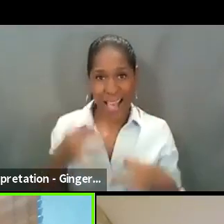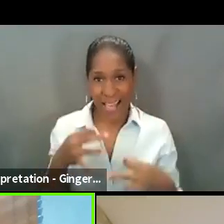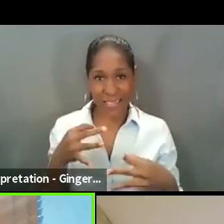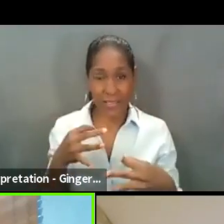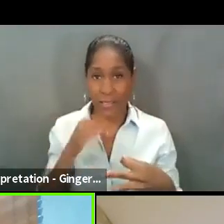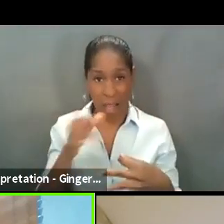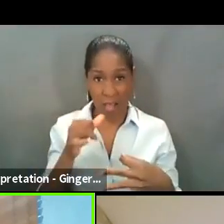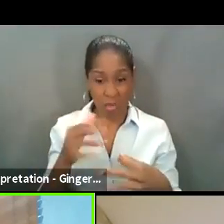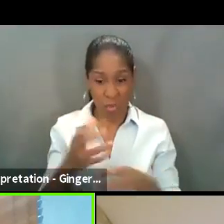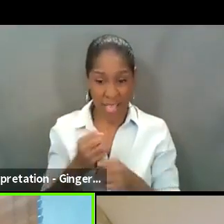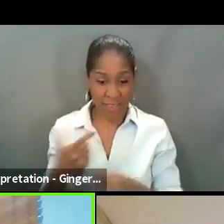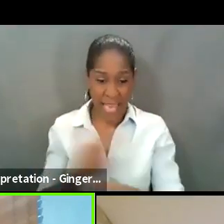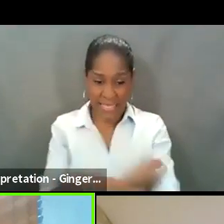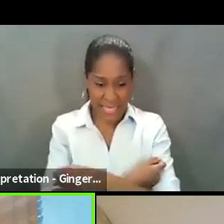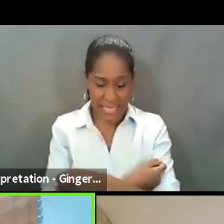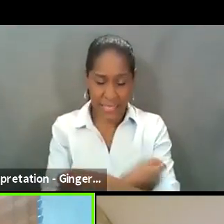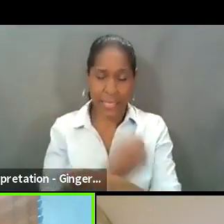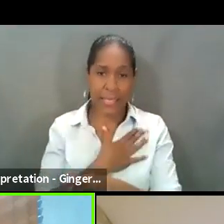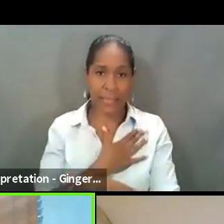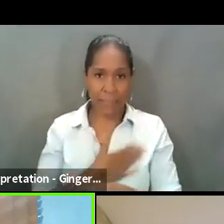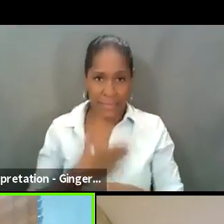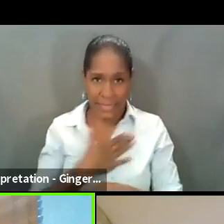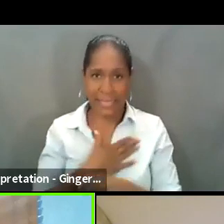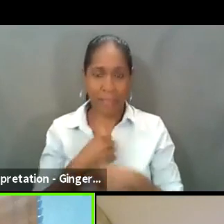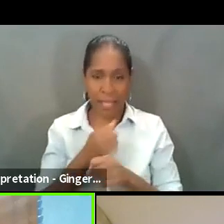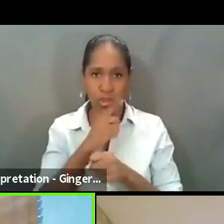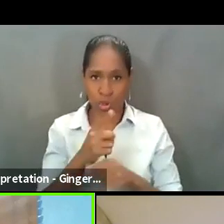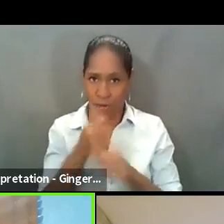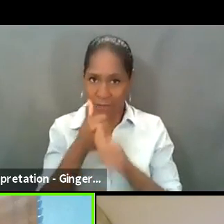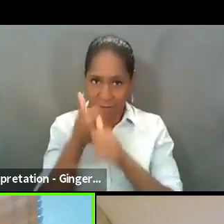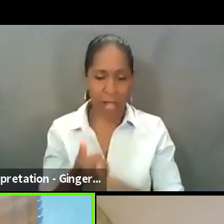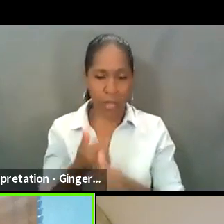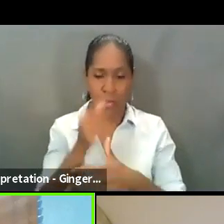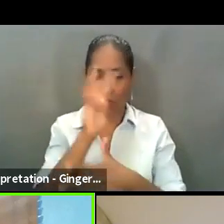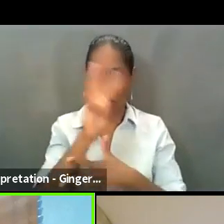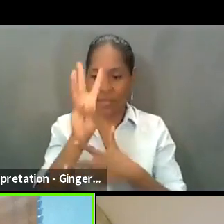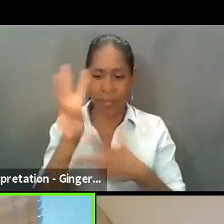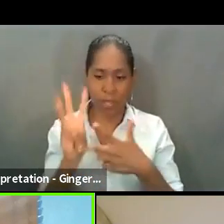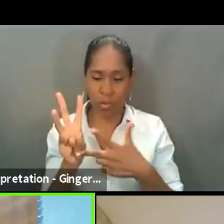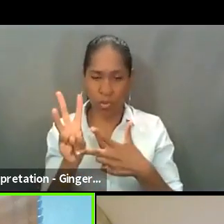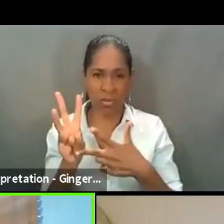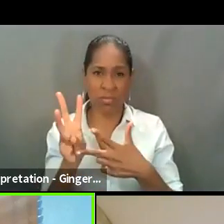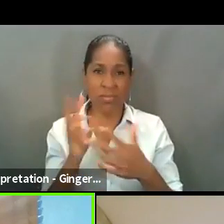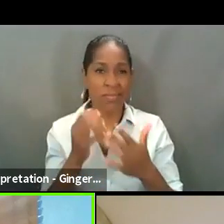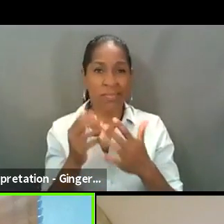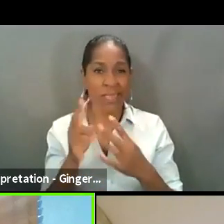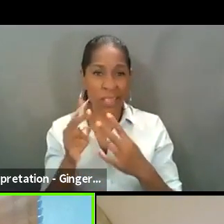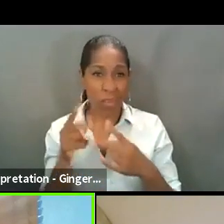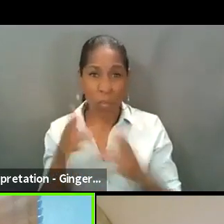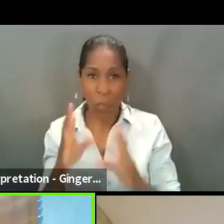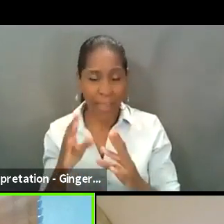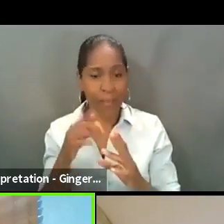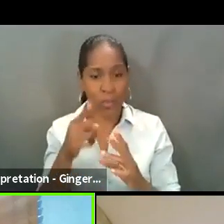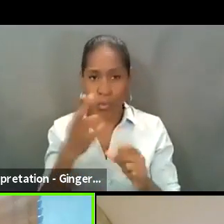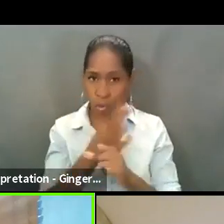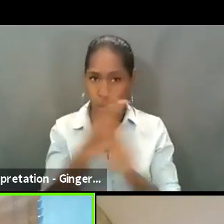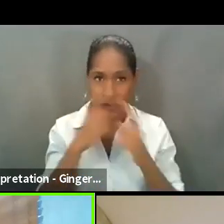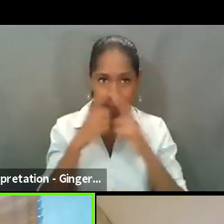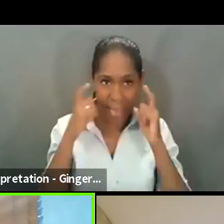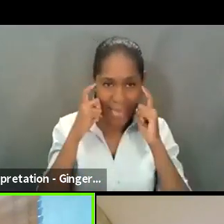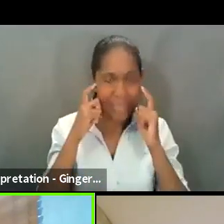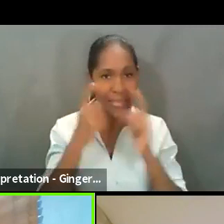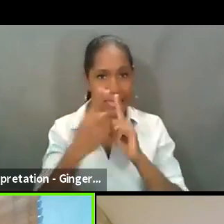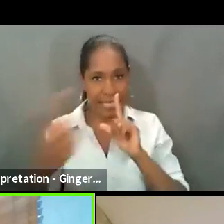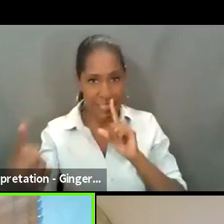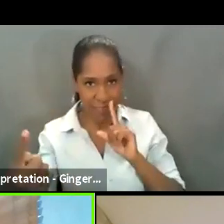vaccine, do the 3 Ws. Either way, wear your mask, maintain the 6